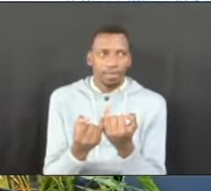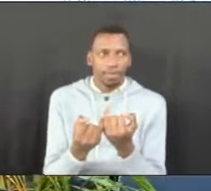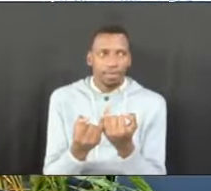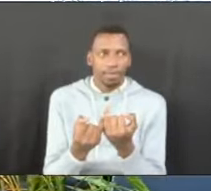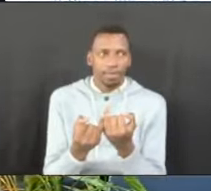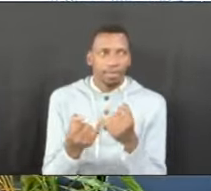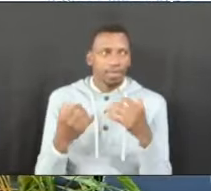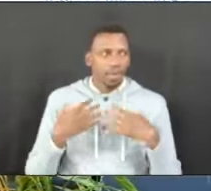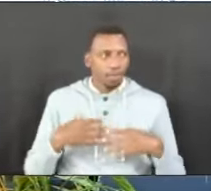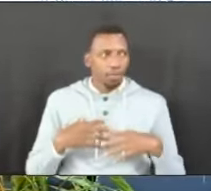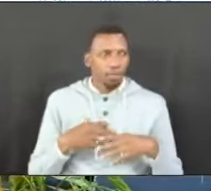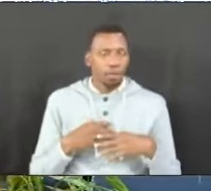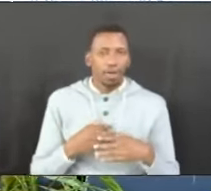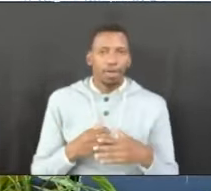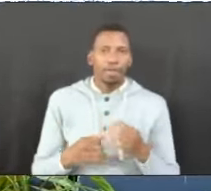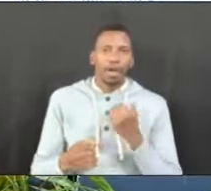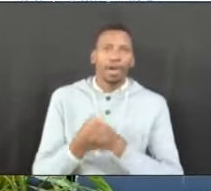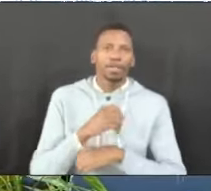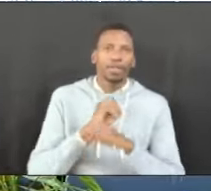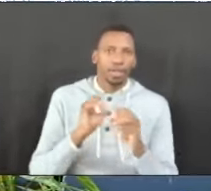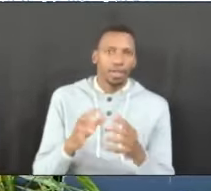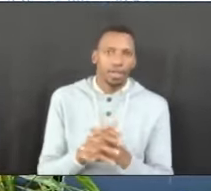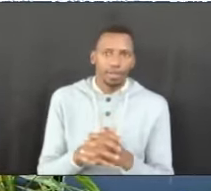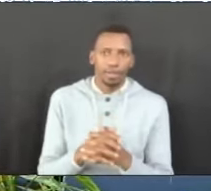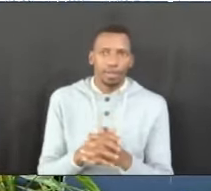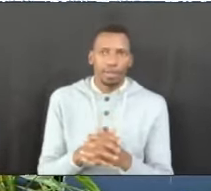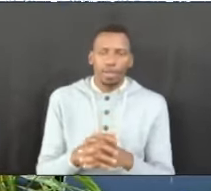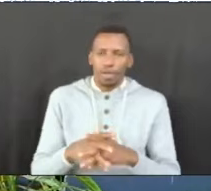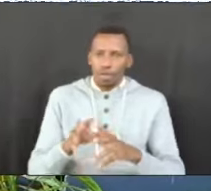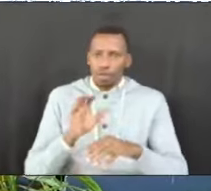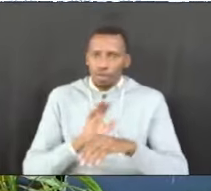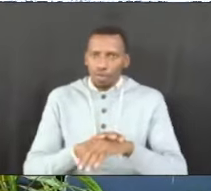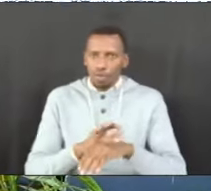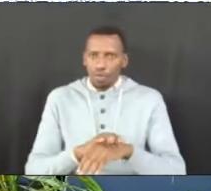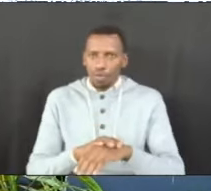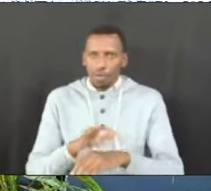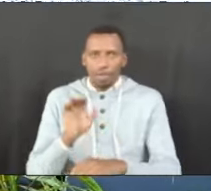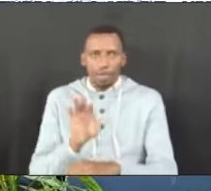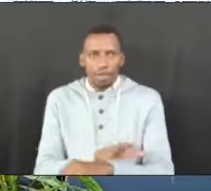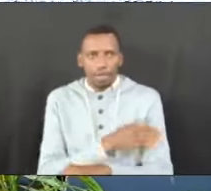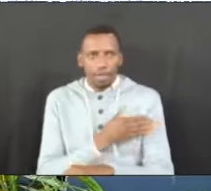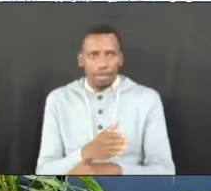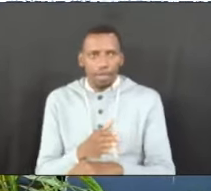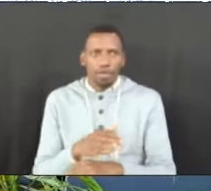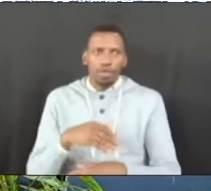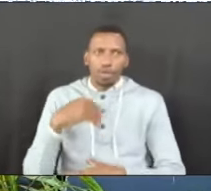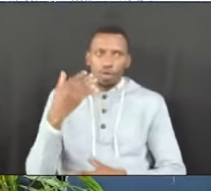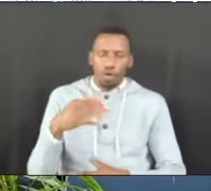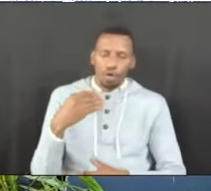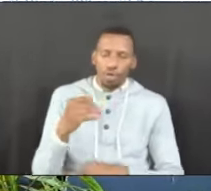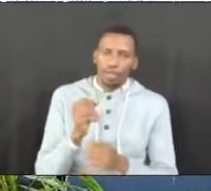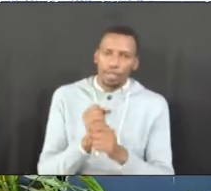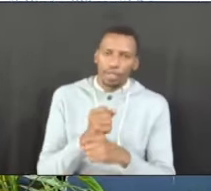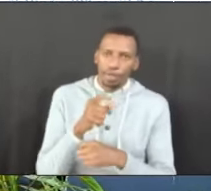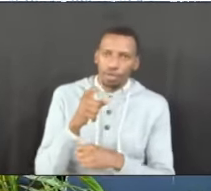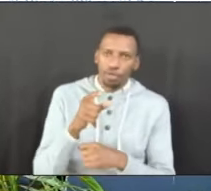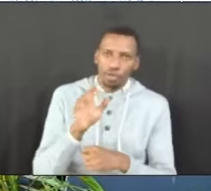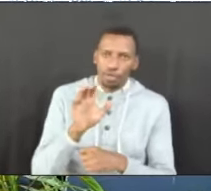are doing that thing, good singing will always cause you to lay down your